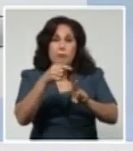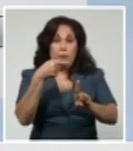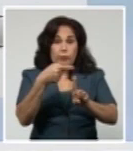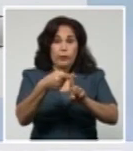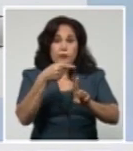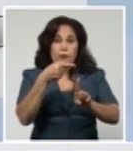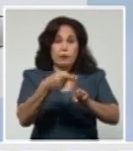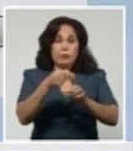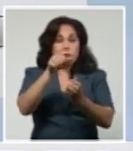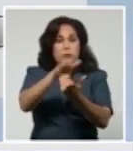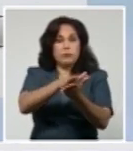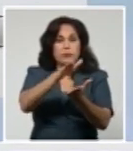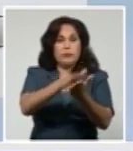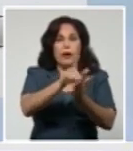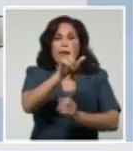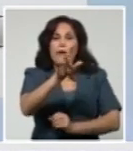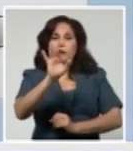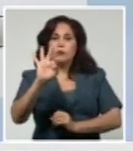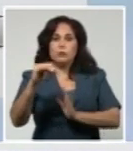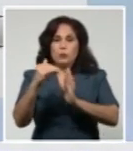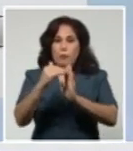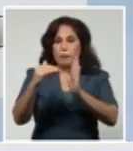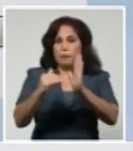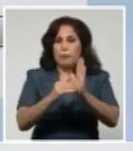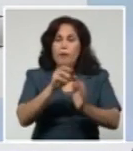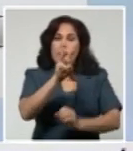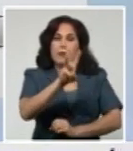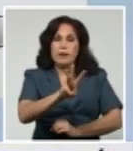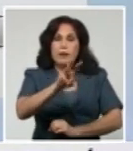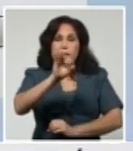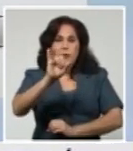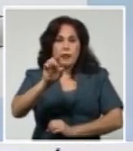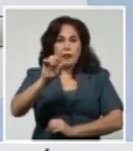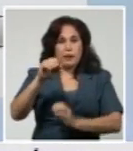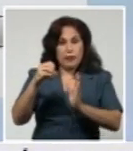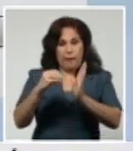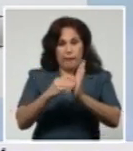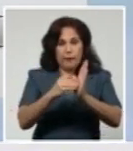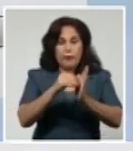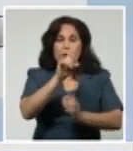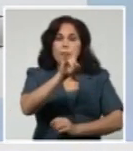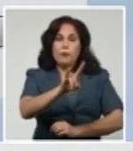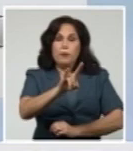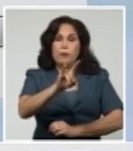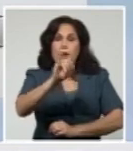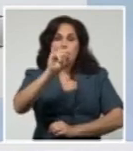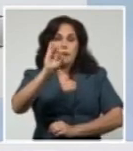18,370,967 people to have been diagnosed with the virus. Meanwhile,